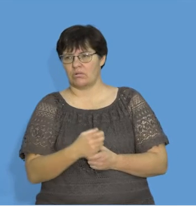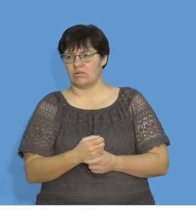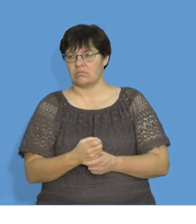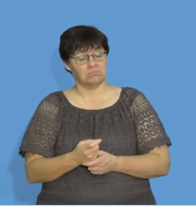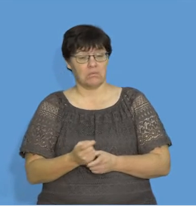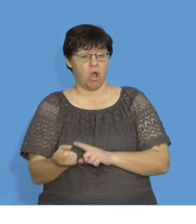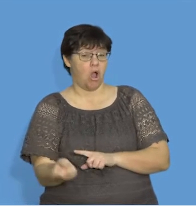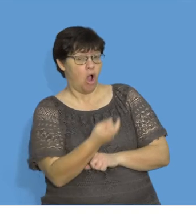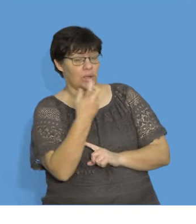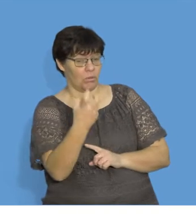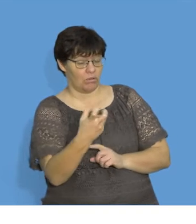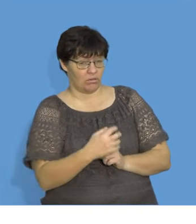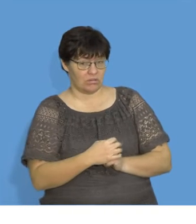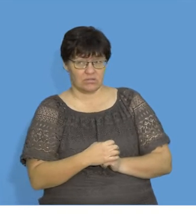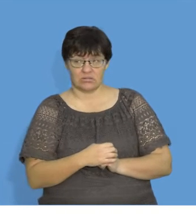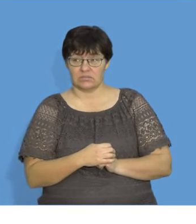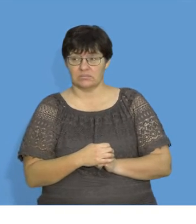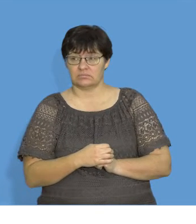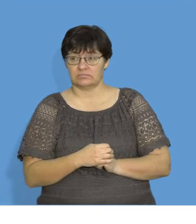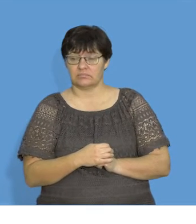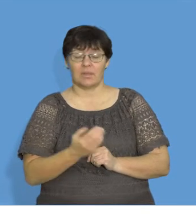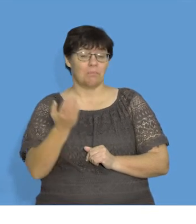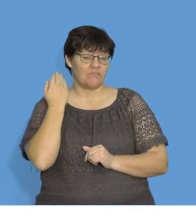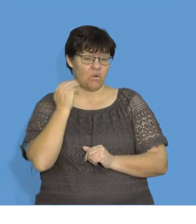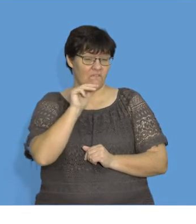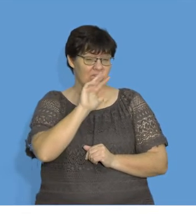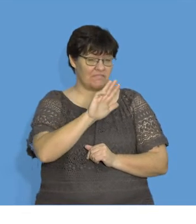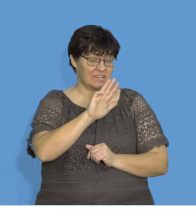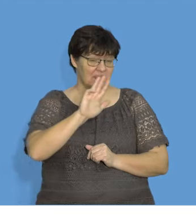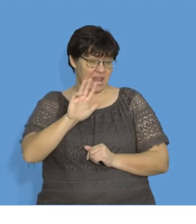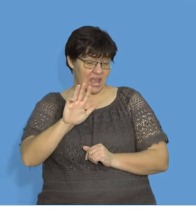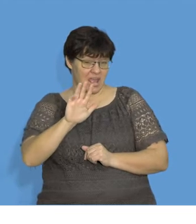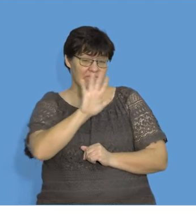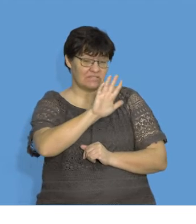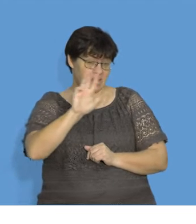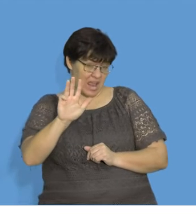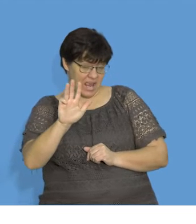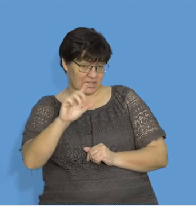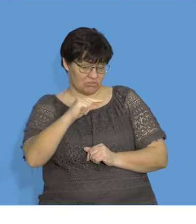Hockey ball. 50, we did it 59, now we've got